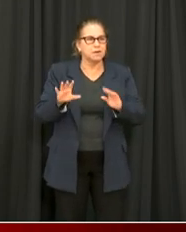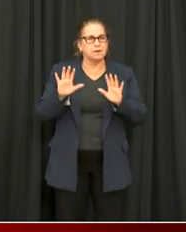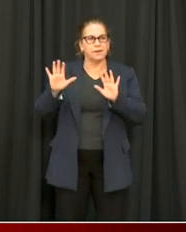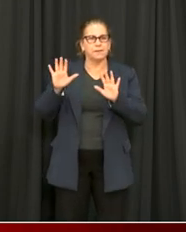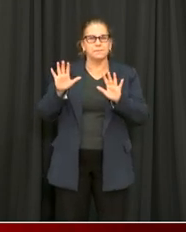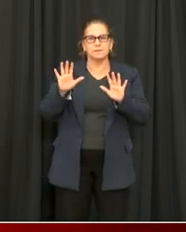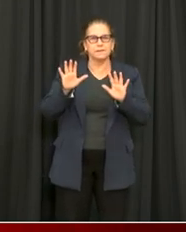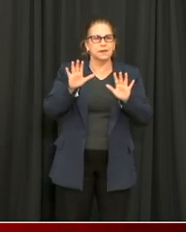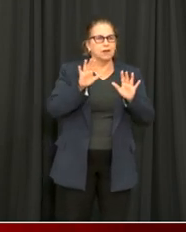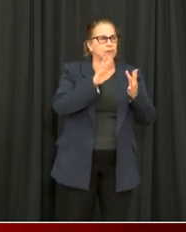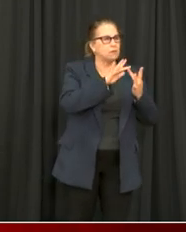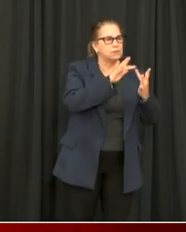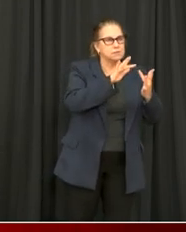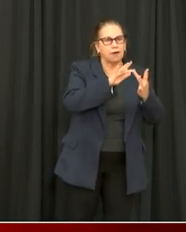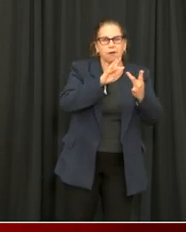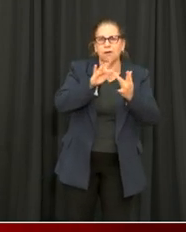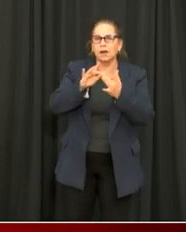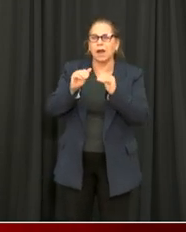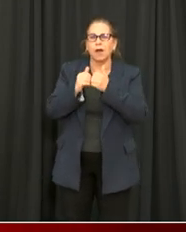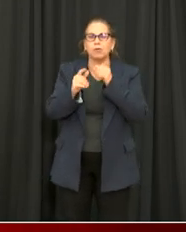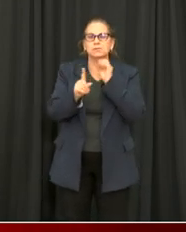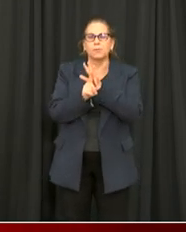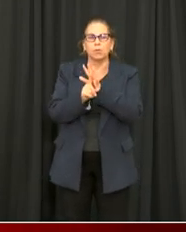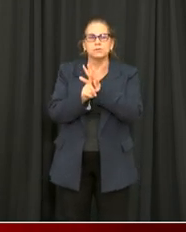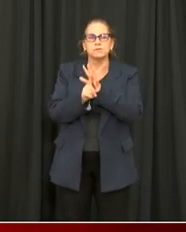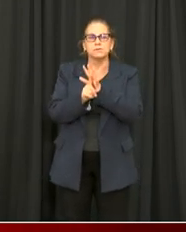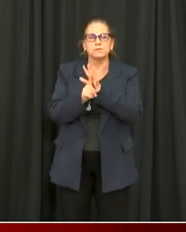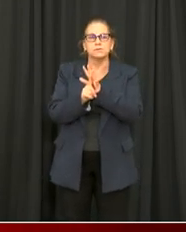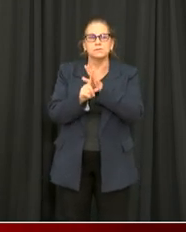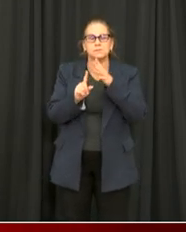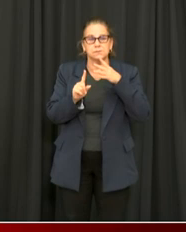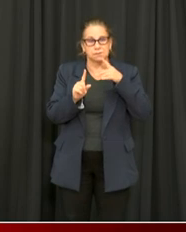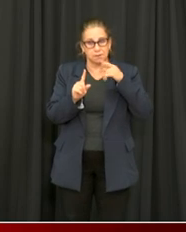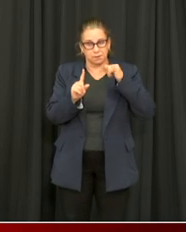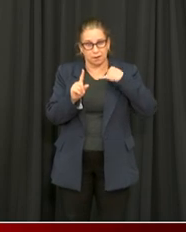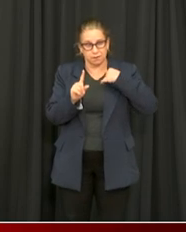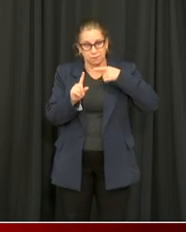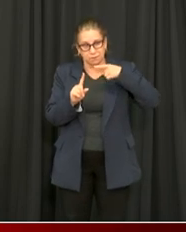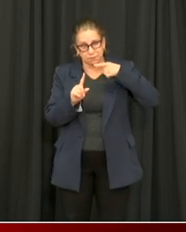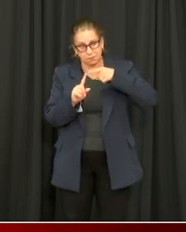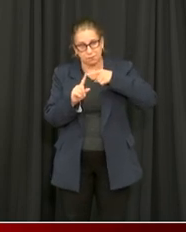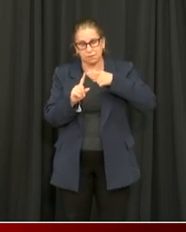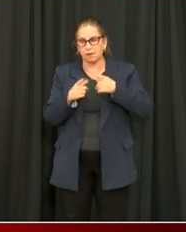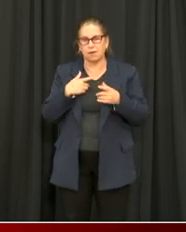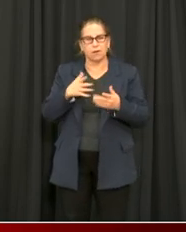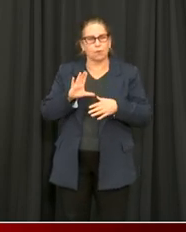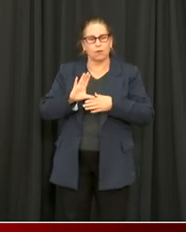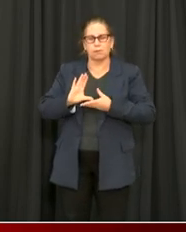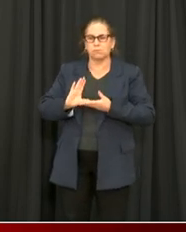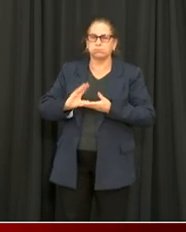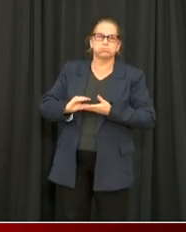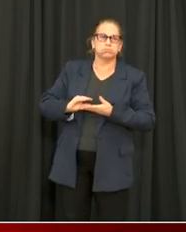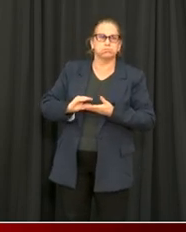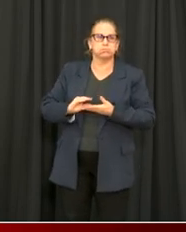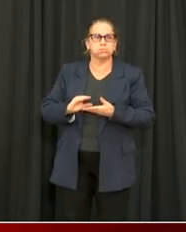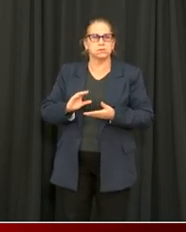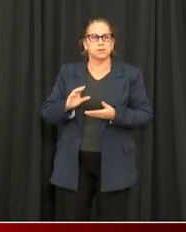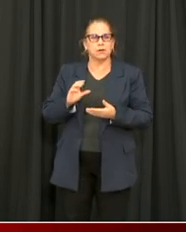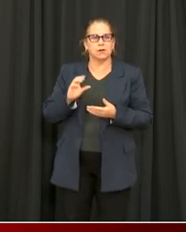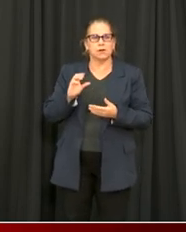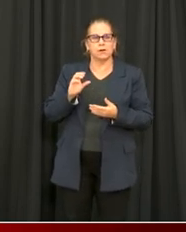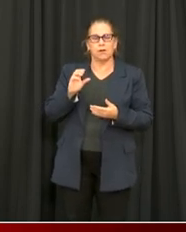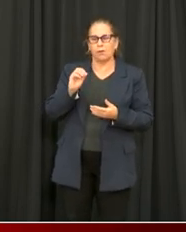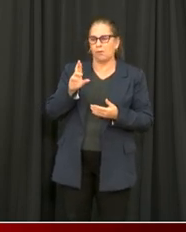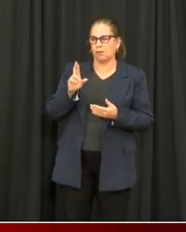exposure, to proactively discourage people from disclosing types of activities or places that they have gone